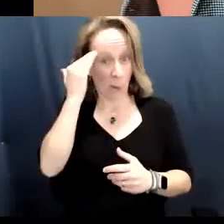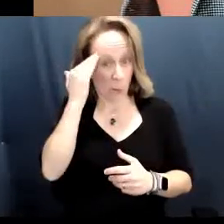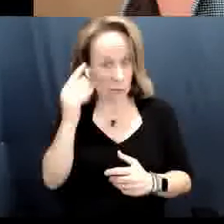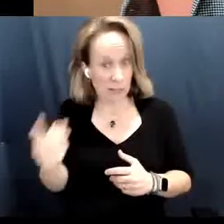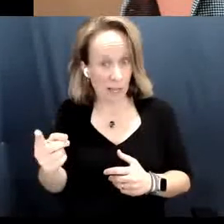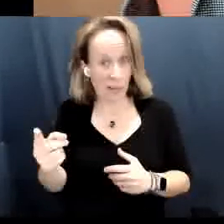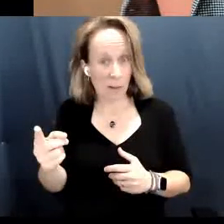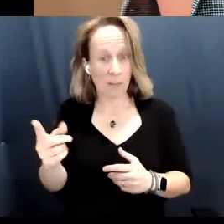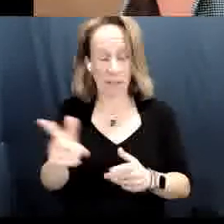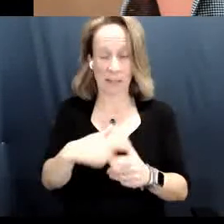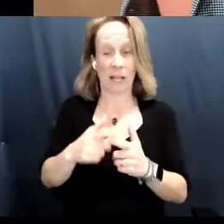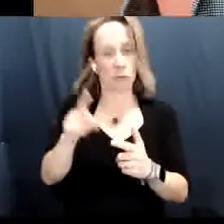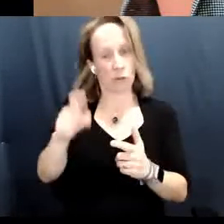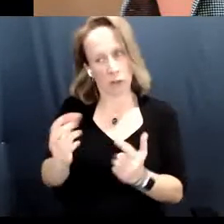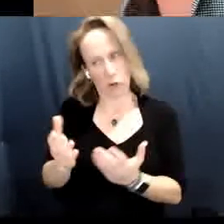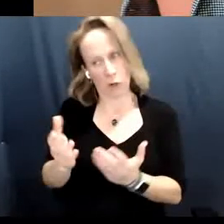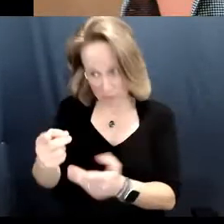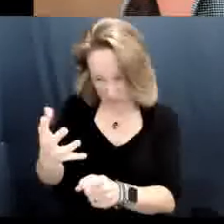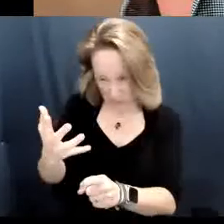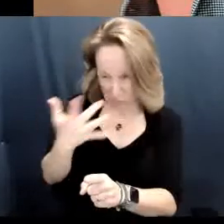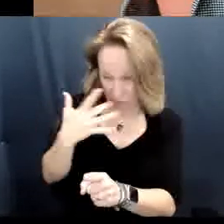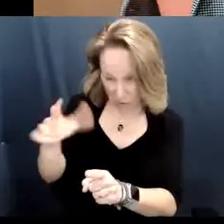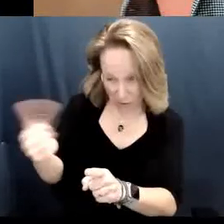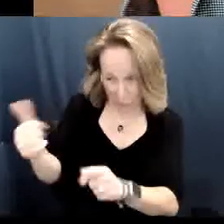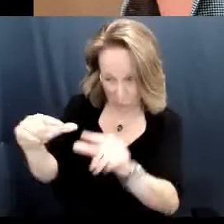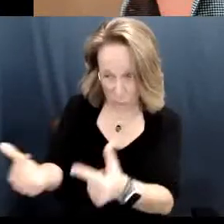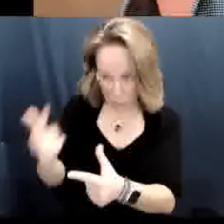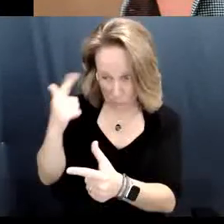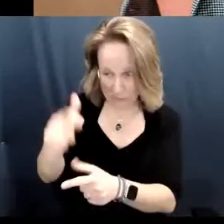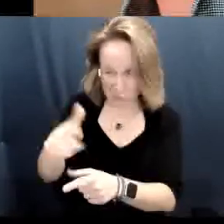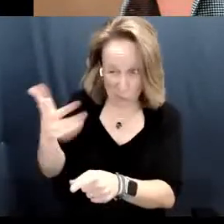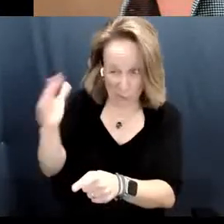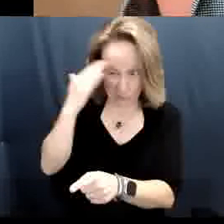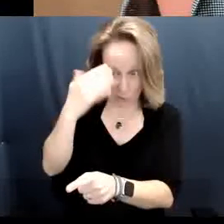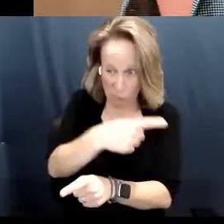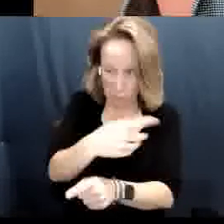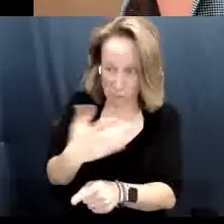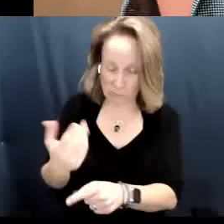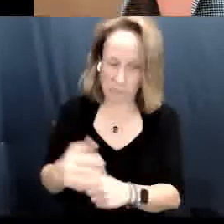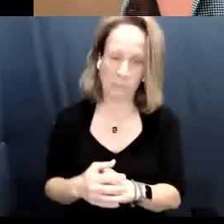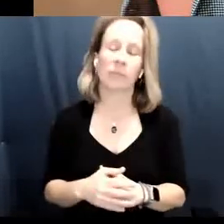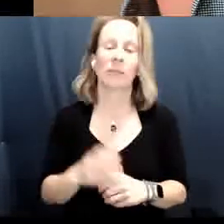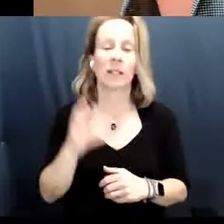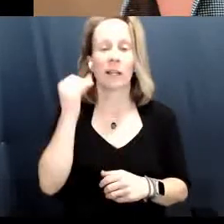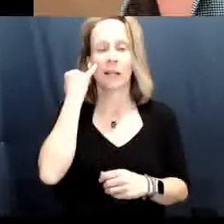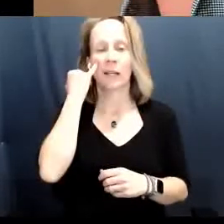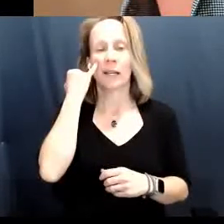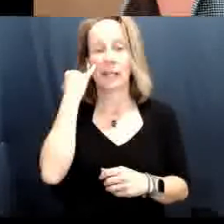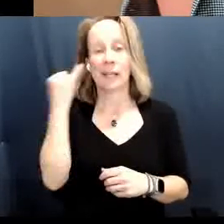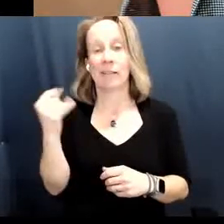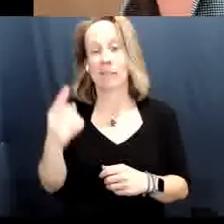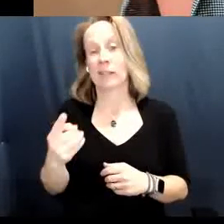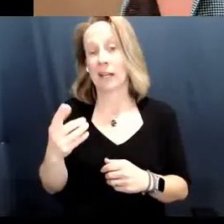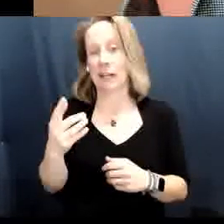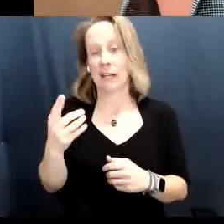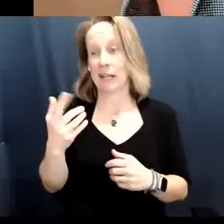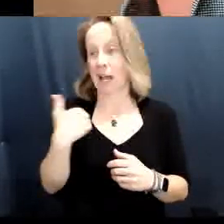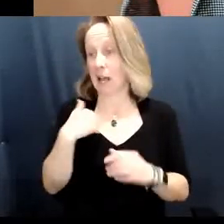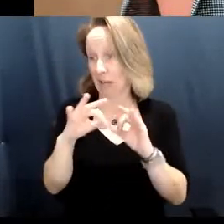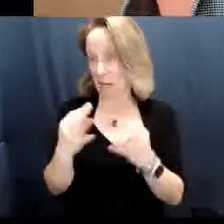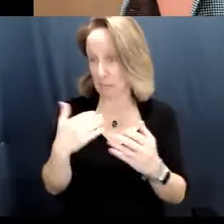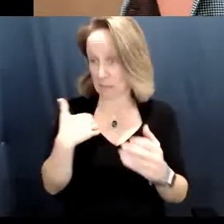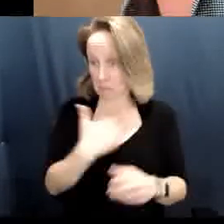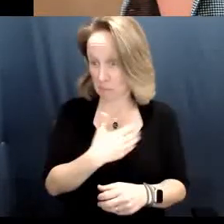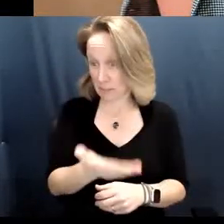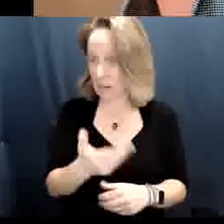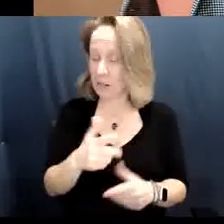join another group. If they're related or know one of the participants' family members very well, that also may not be the best